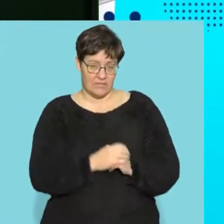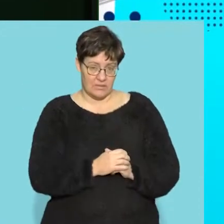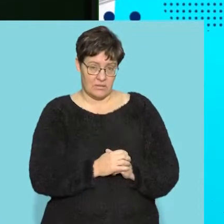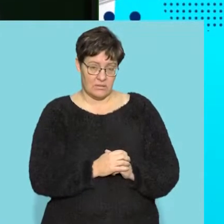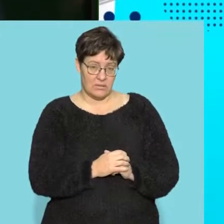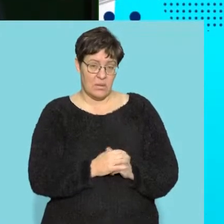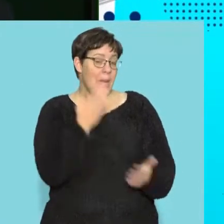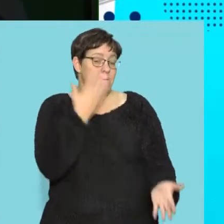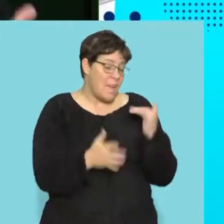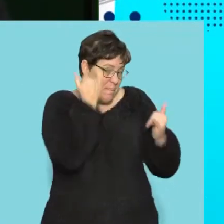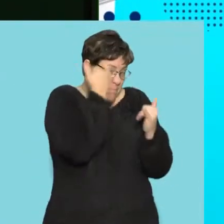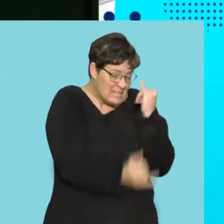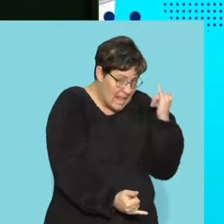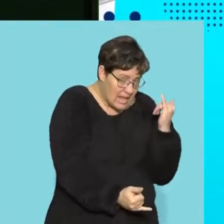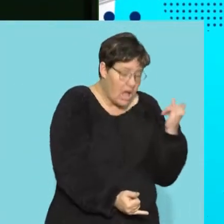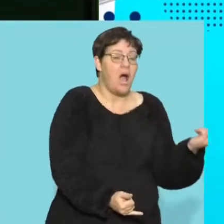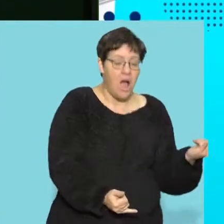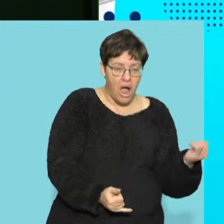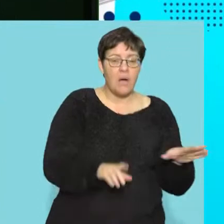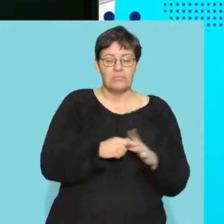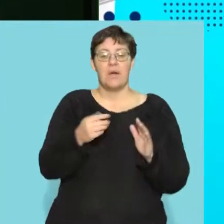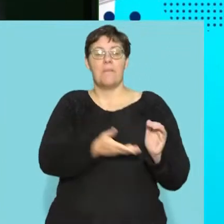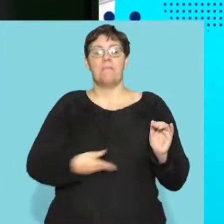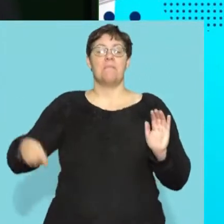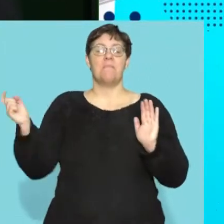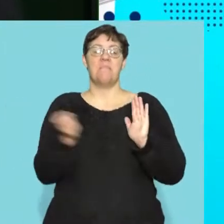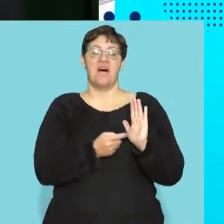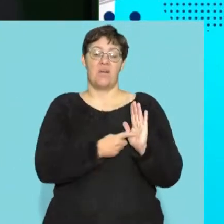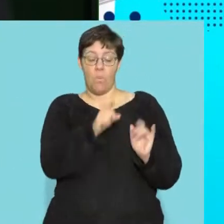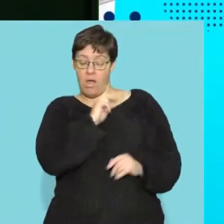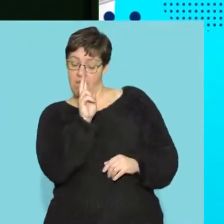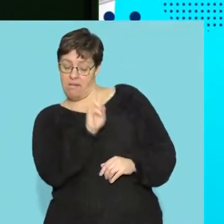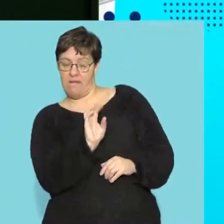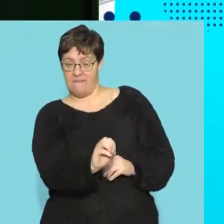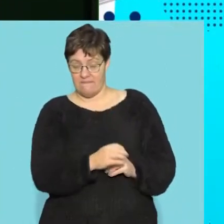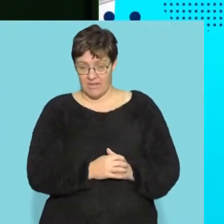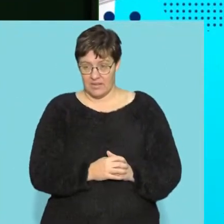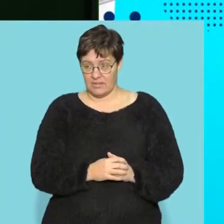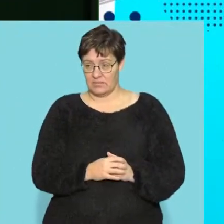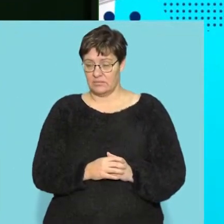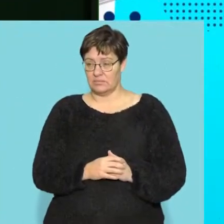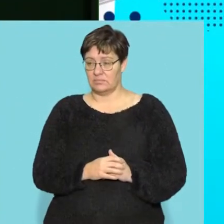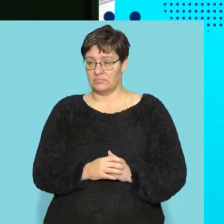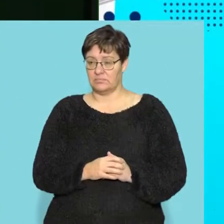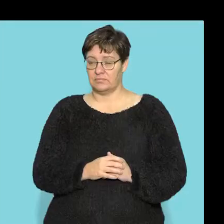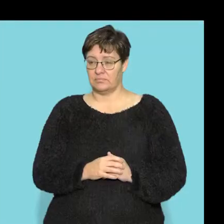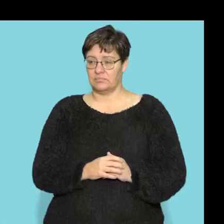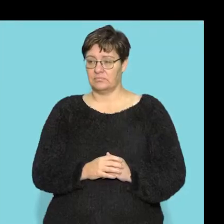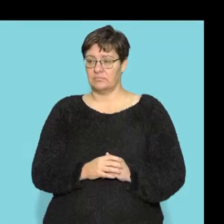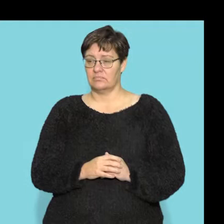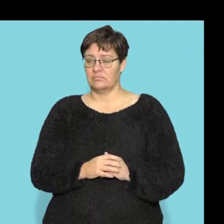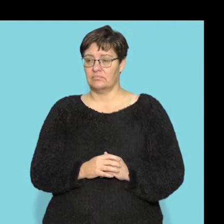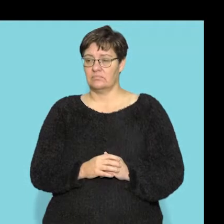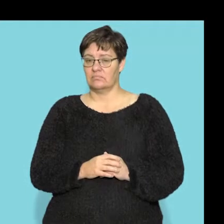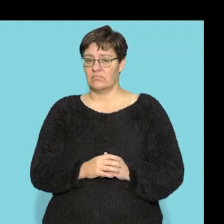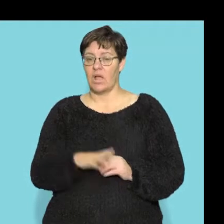if you make an error with one, you can still get a part mark for the other. Okay, so now let's look at our completed